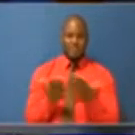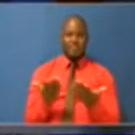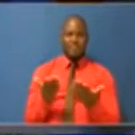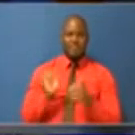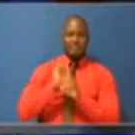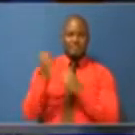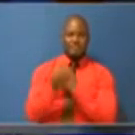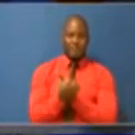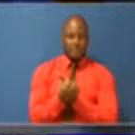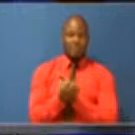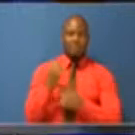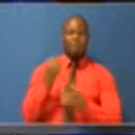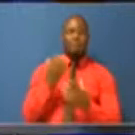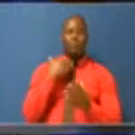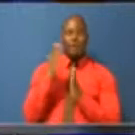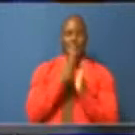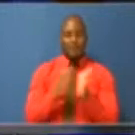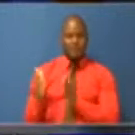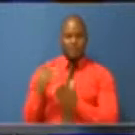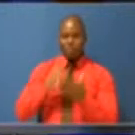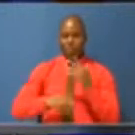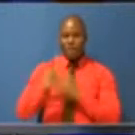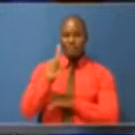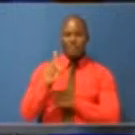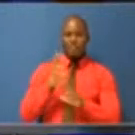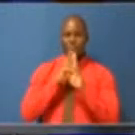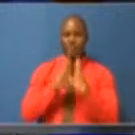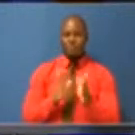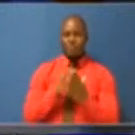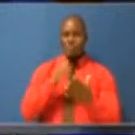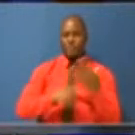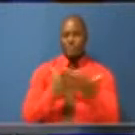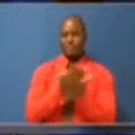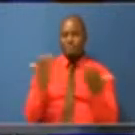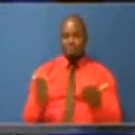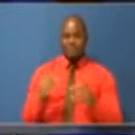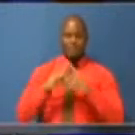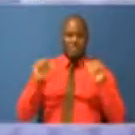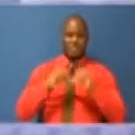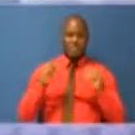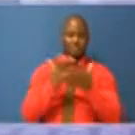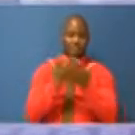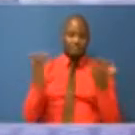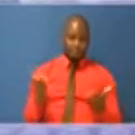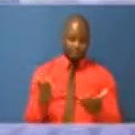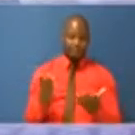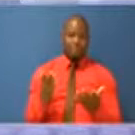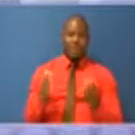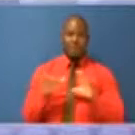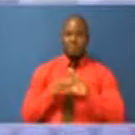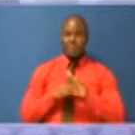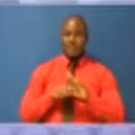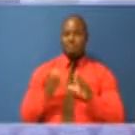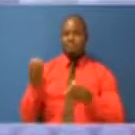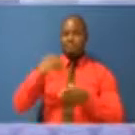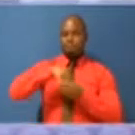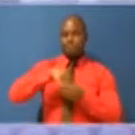environment they want to planning what's your response to what some of the sampled messages here had conveyed